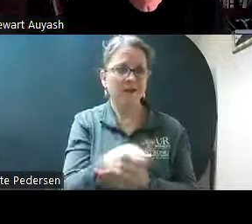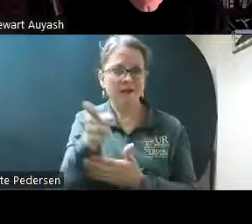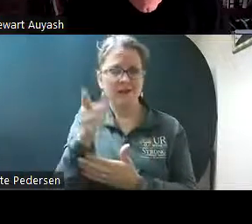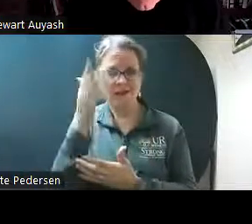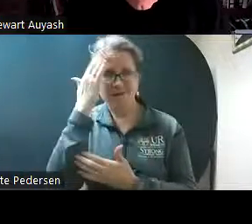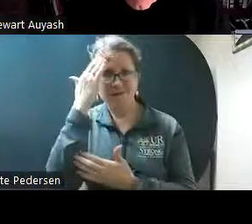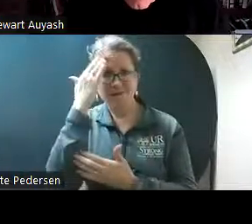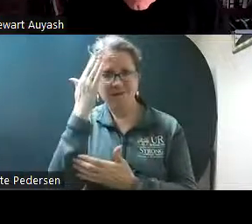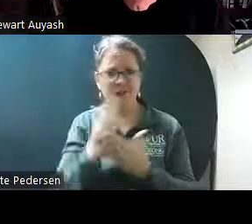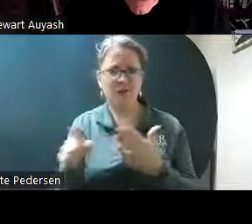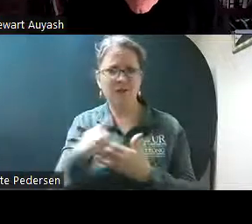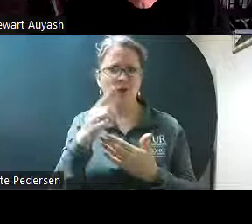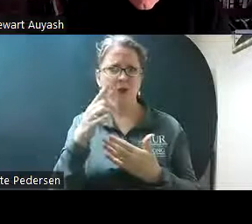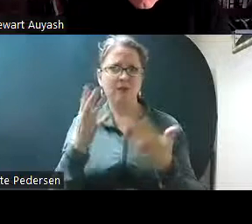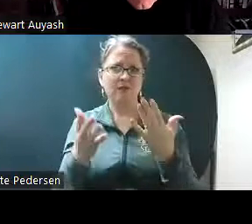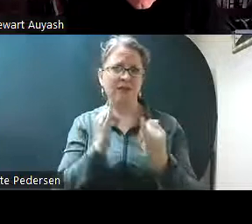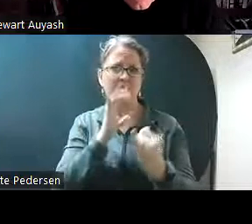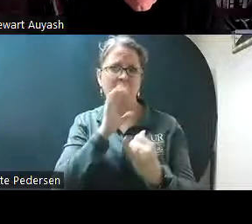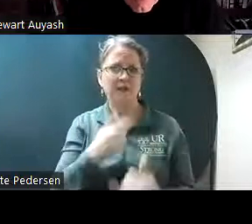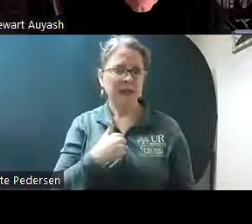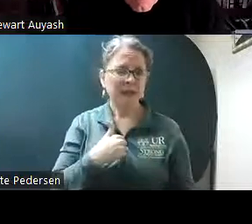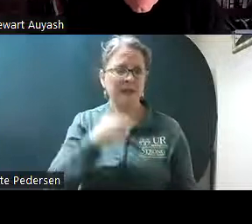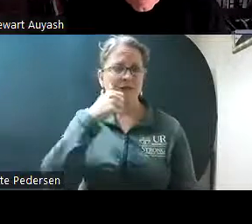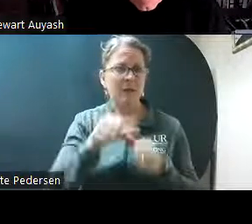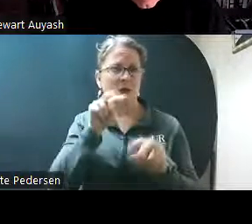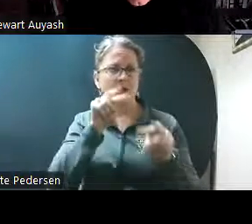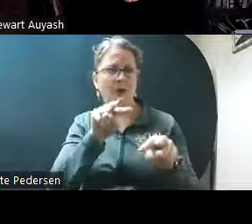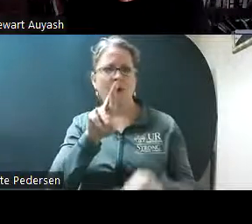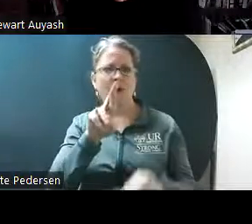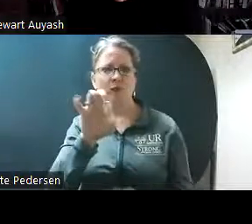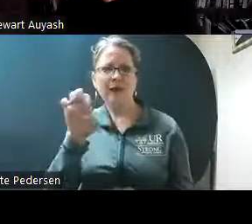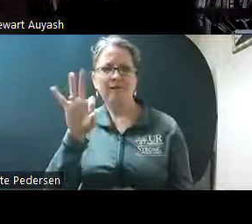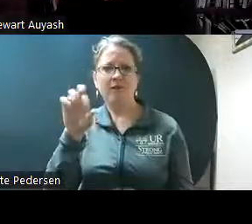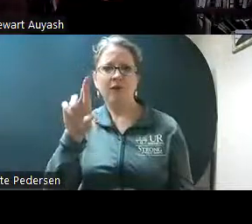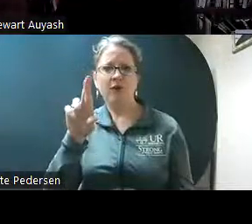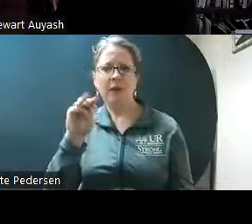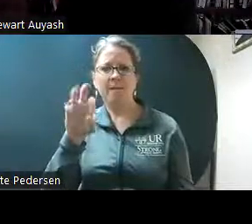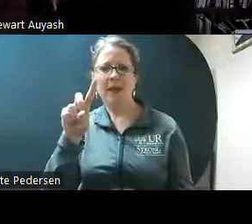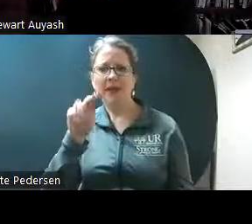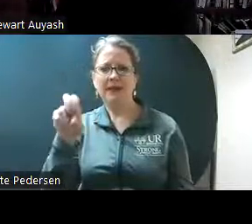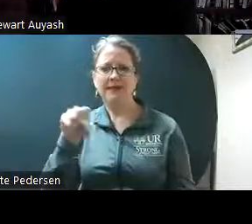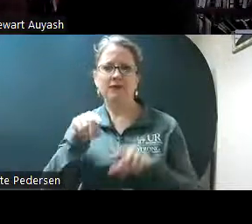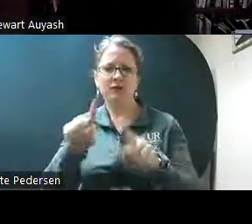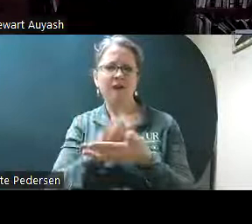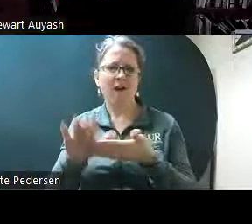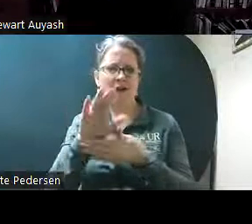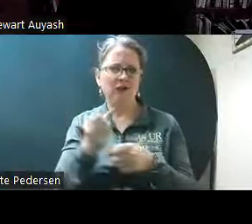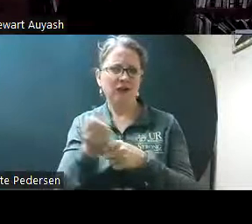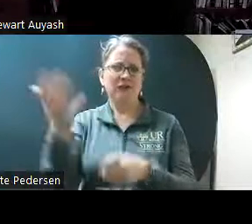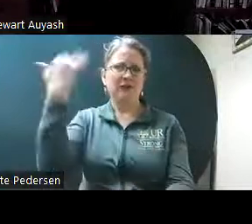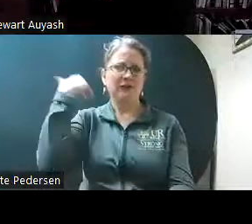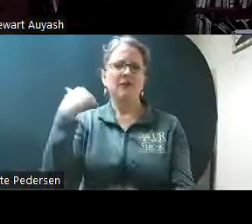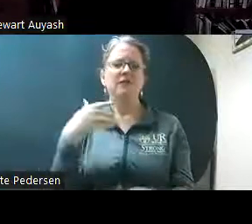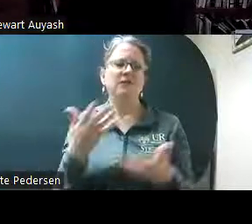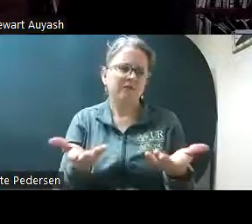you who might be as old as I remember seeing Reefer Madness in college, but you also